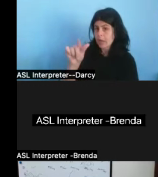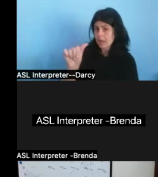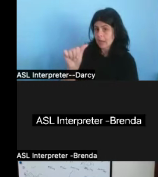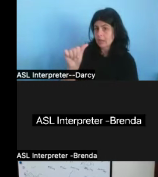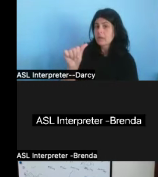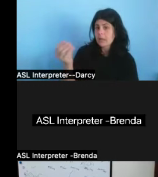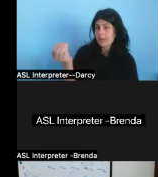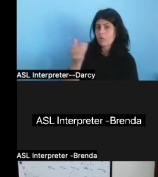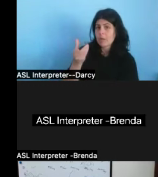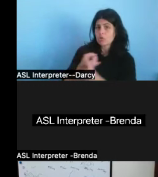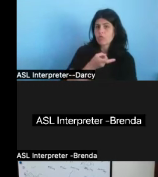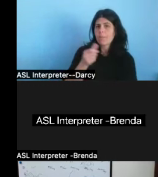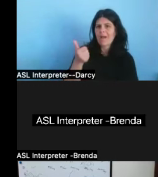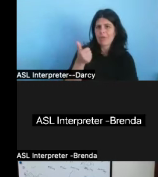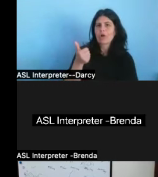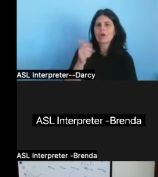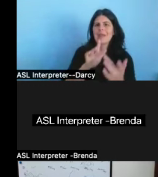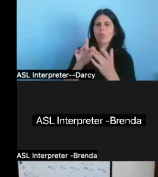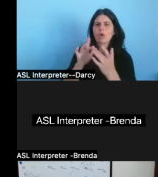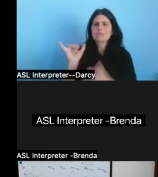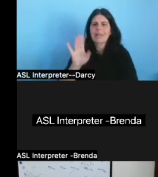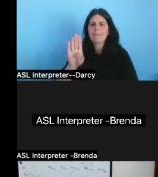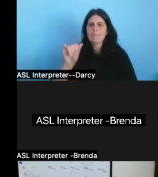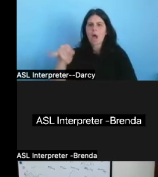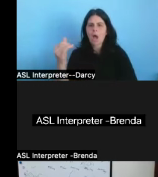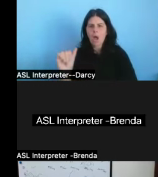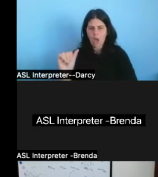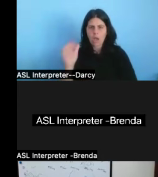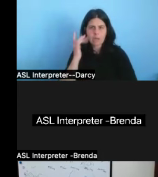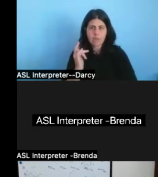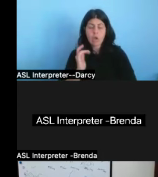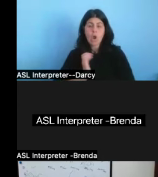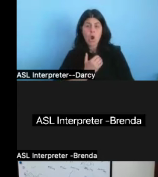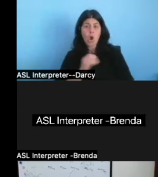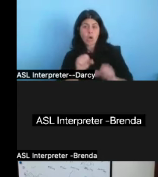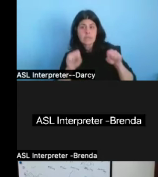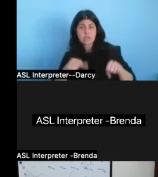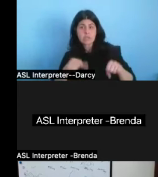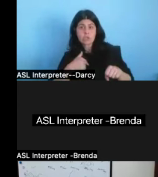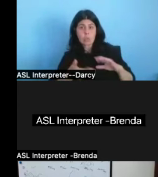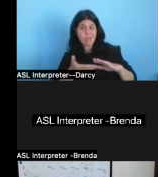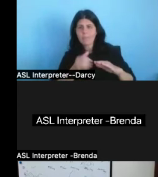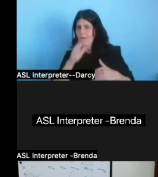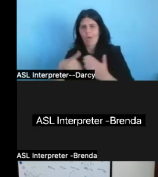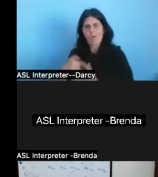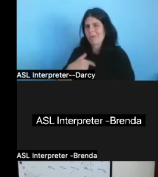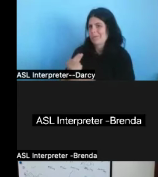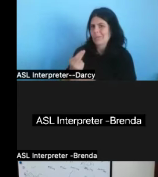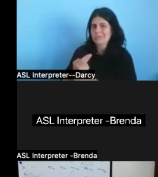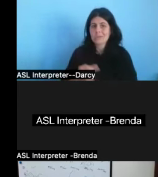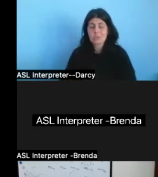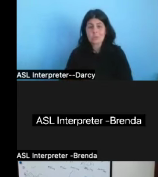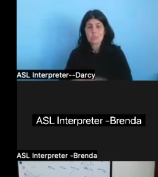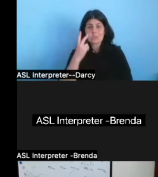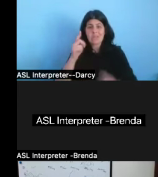California. So this is the stations we run, but not all of them that we use. And then this red